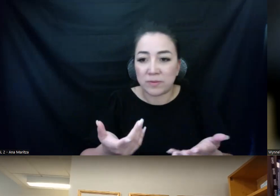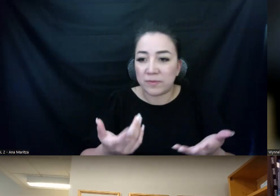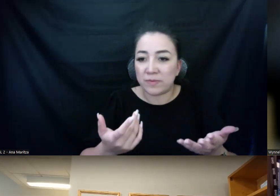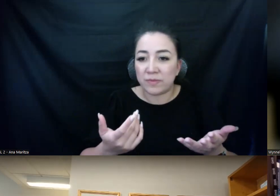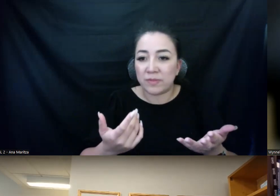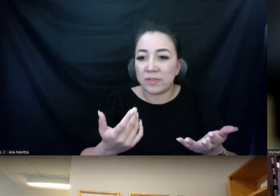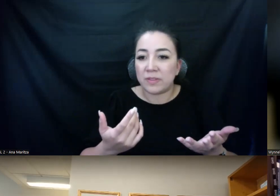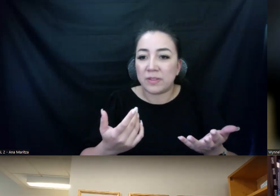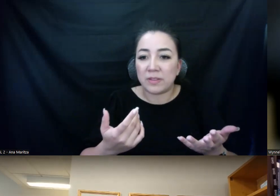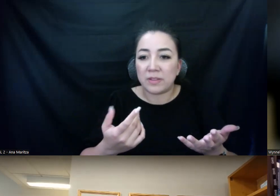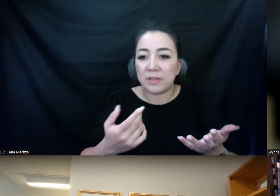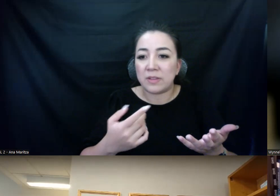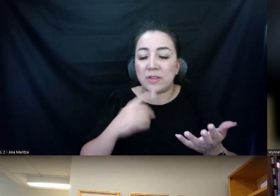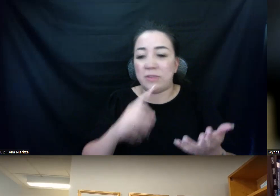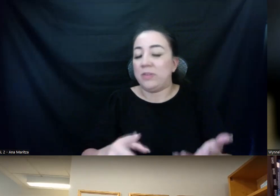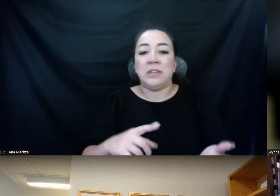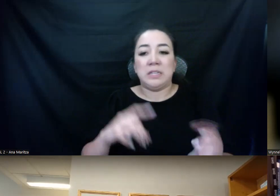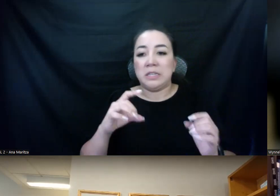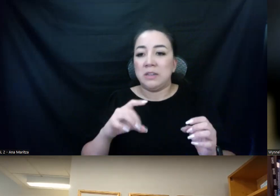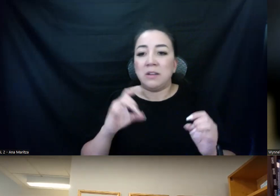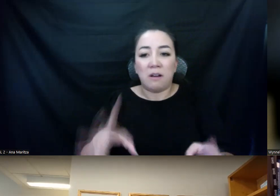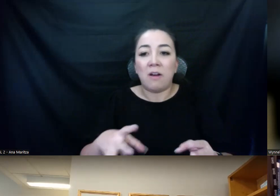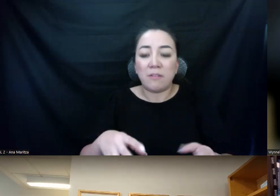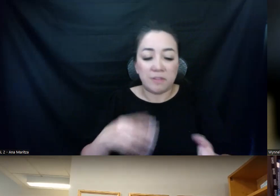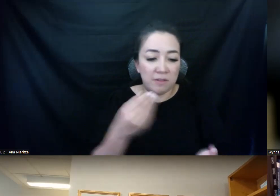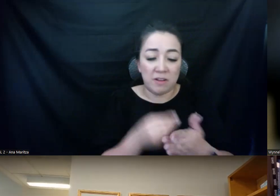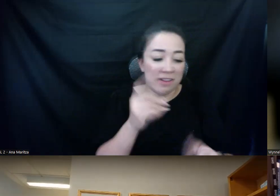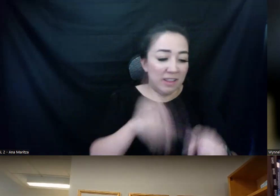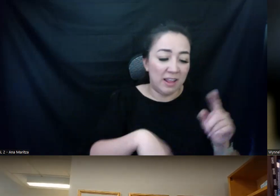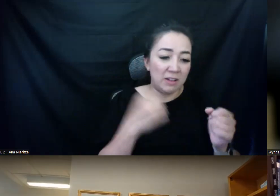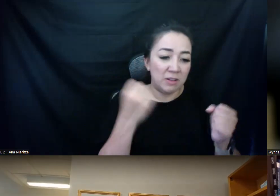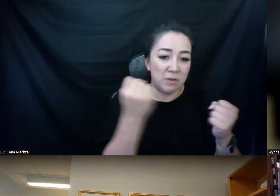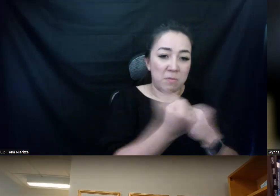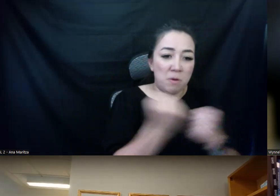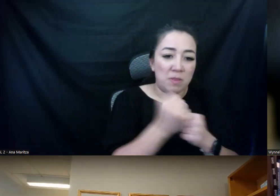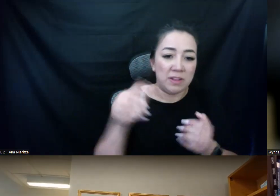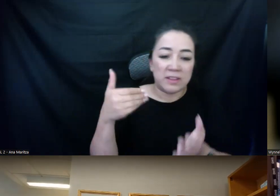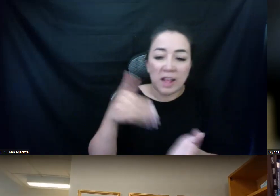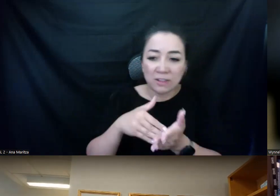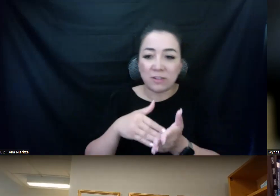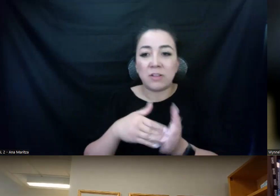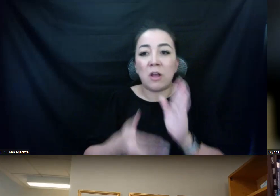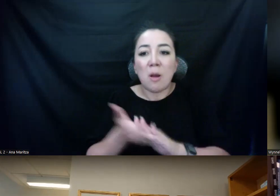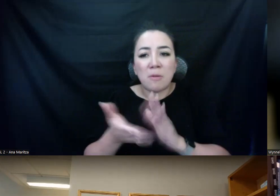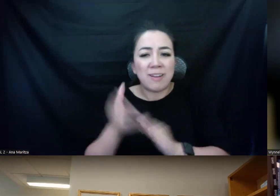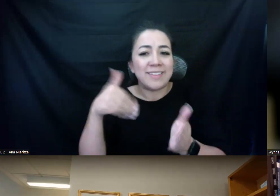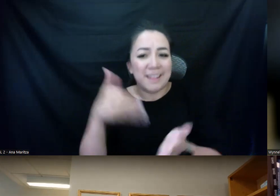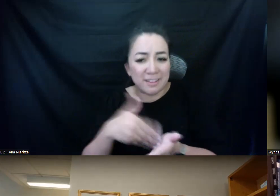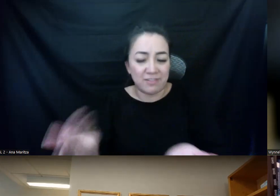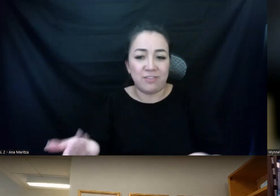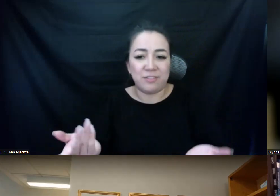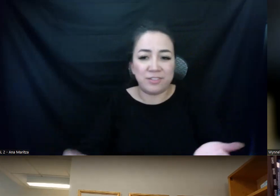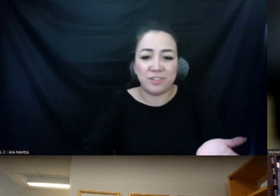it's minuscule. The funding cannot support the centers to operate as centers.